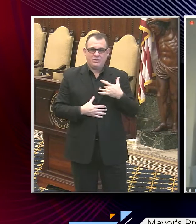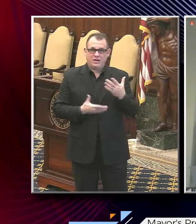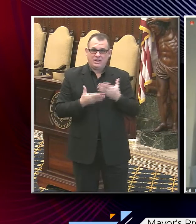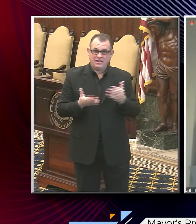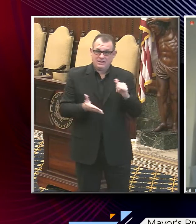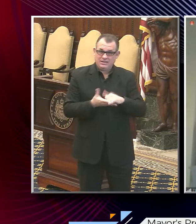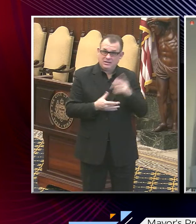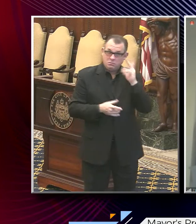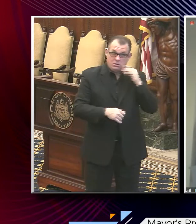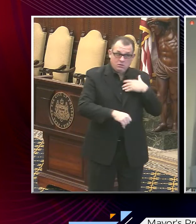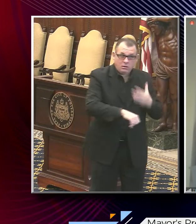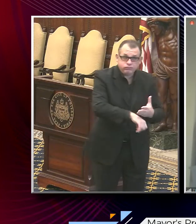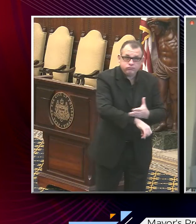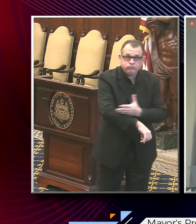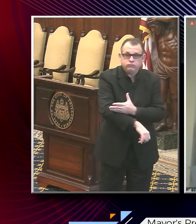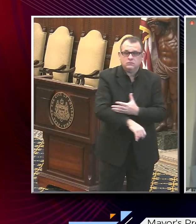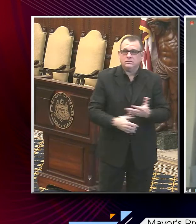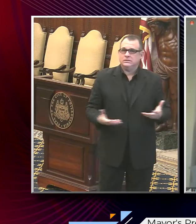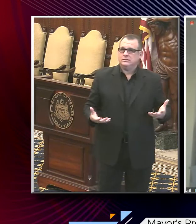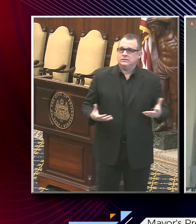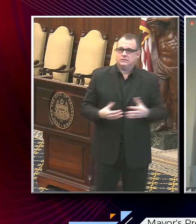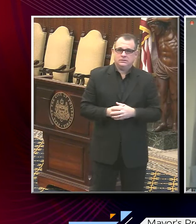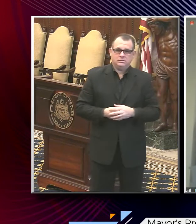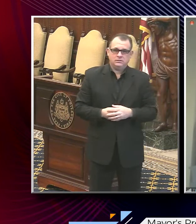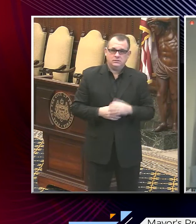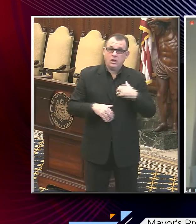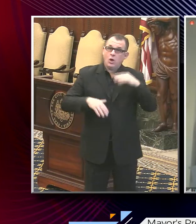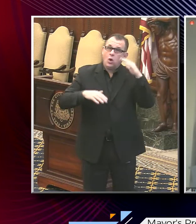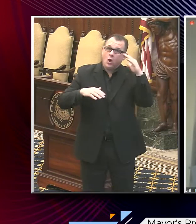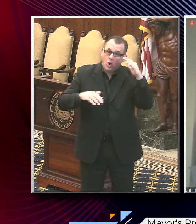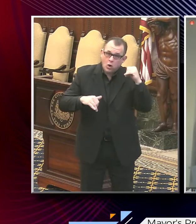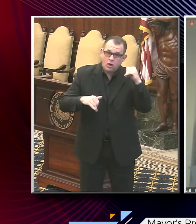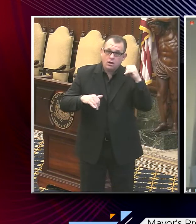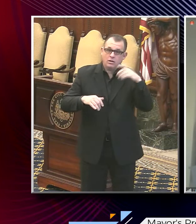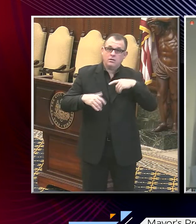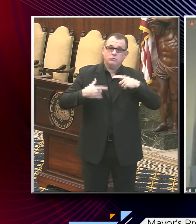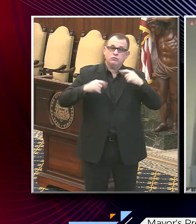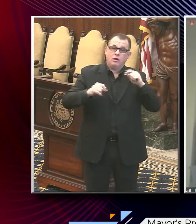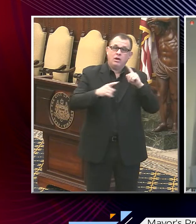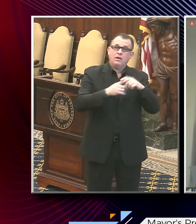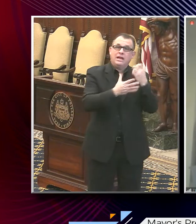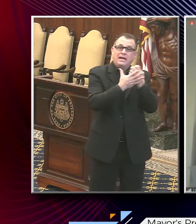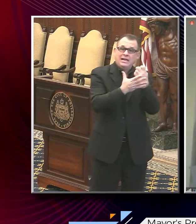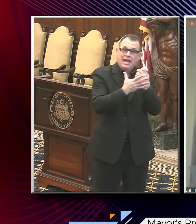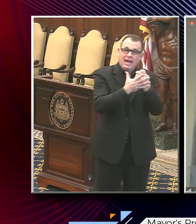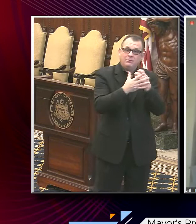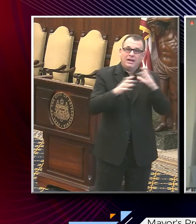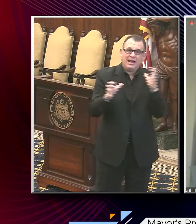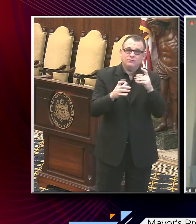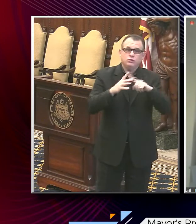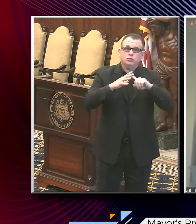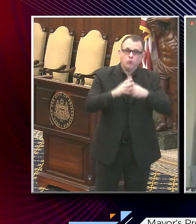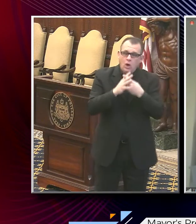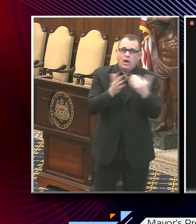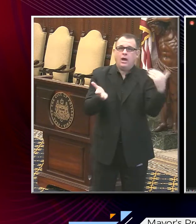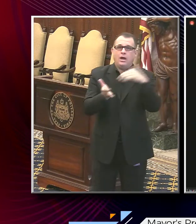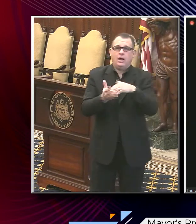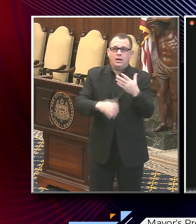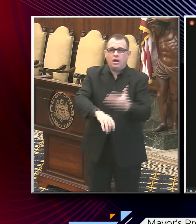is that things are probably going to get better with the epidemic from here. And so we're trying to allow some of that activity, the economic activity to take